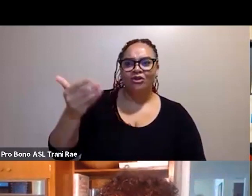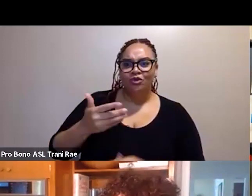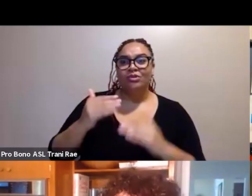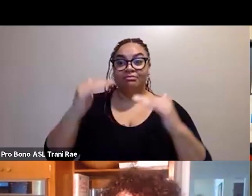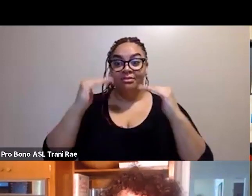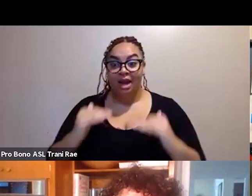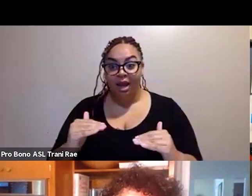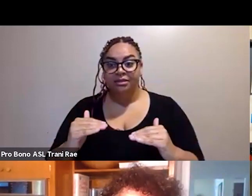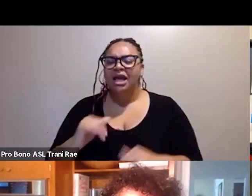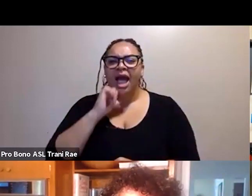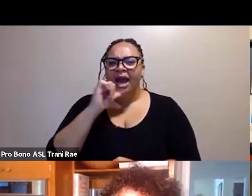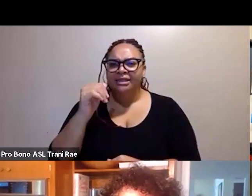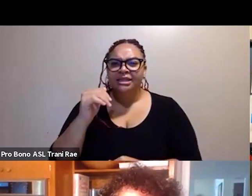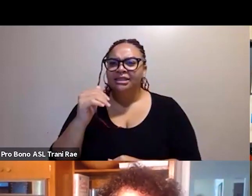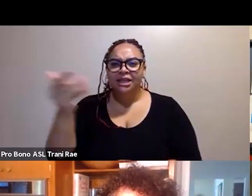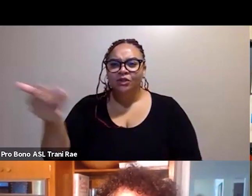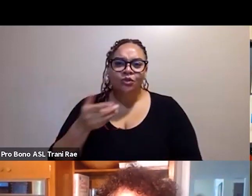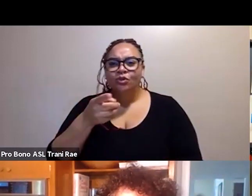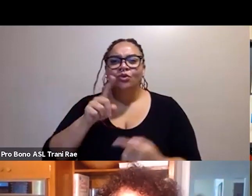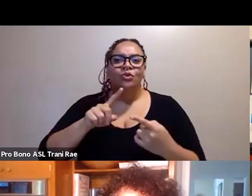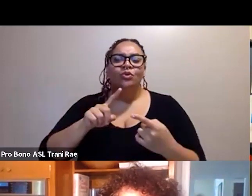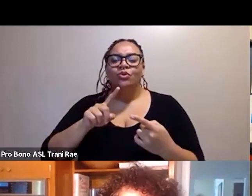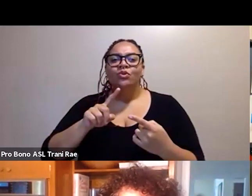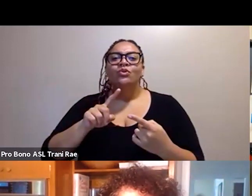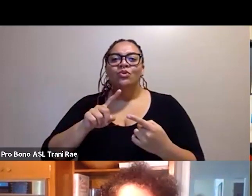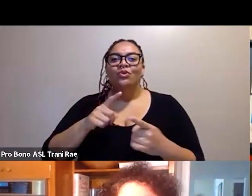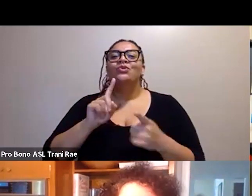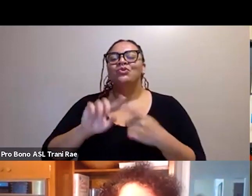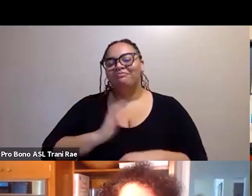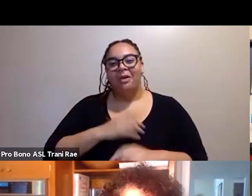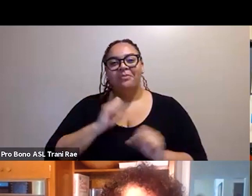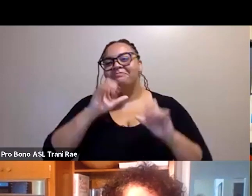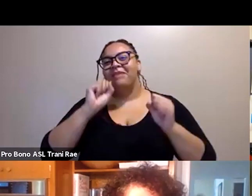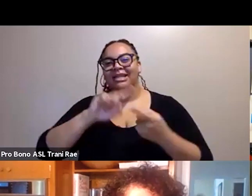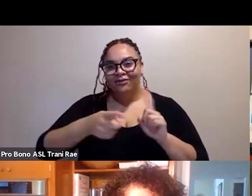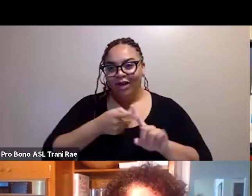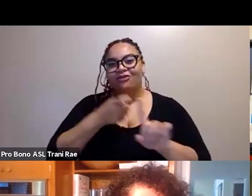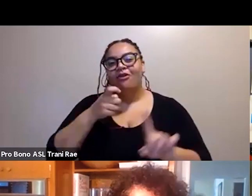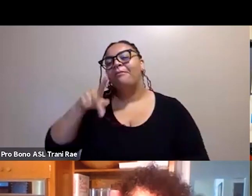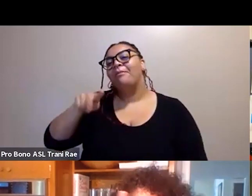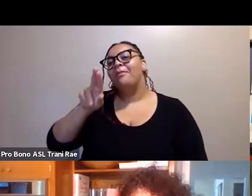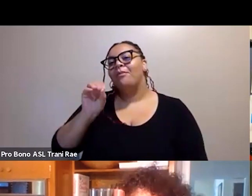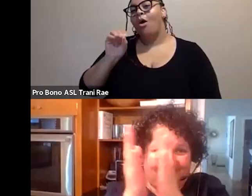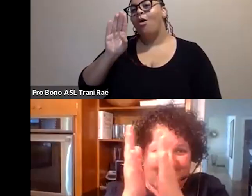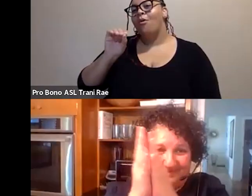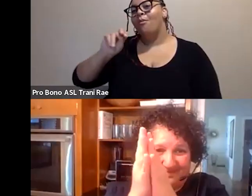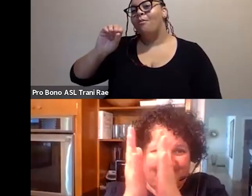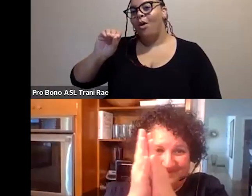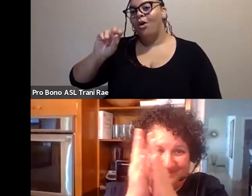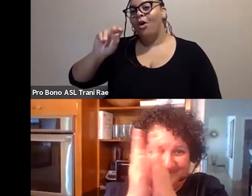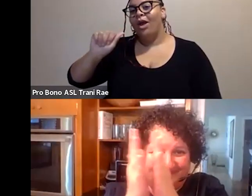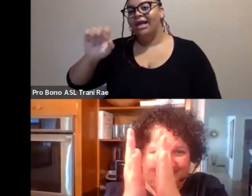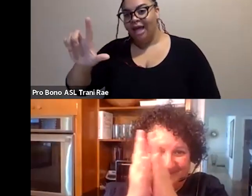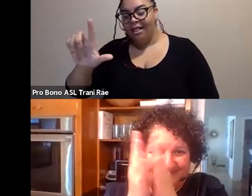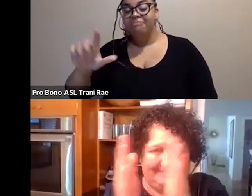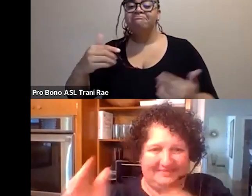did not introduce you all to our fabulous friends at Pro Bono ASL. Today, we have Frannie Ray with us, and later in